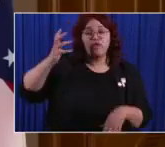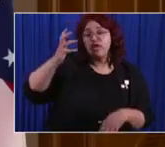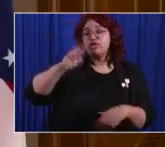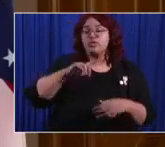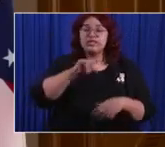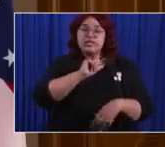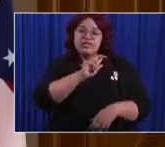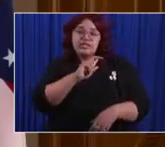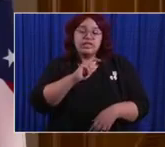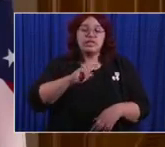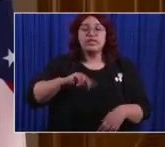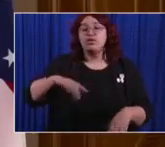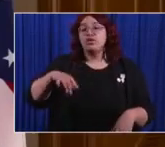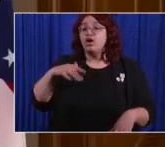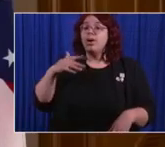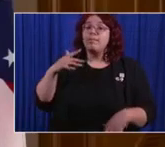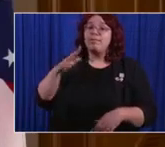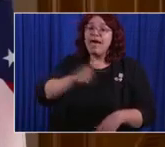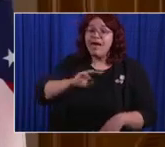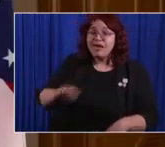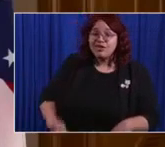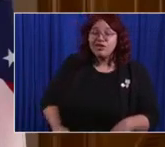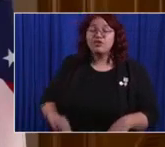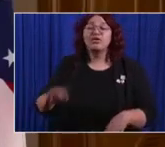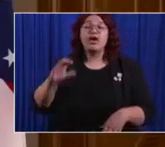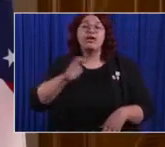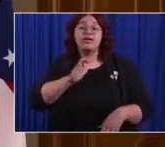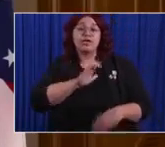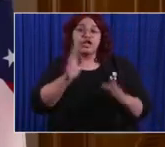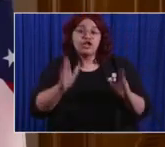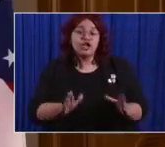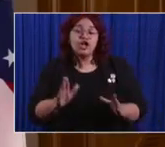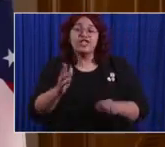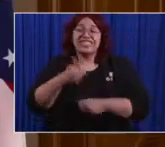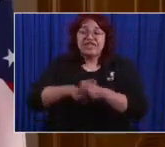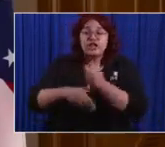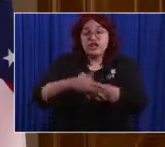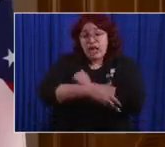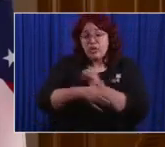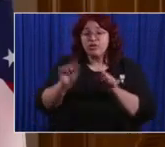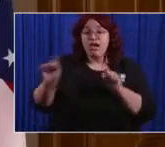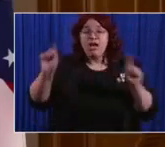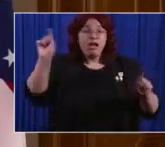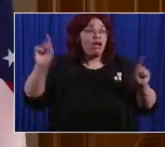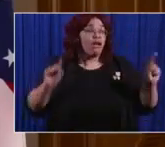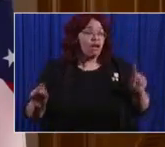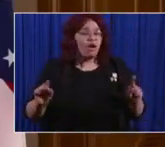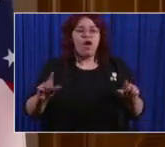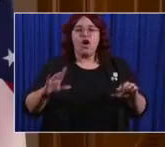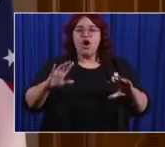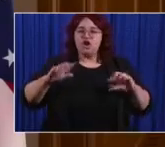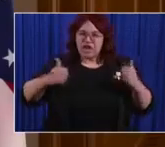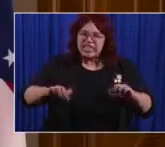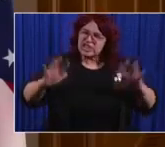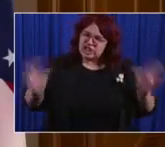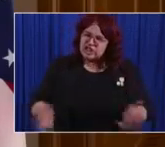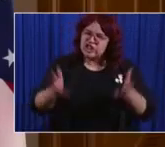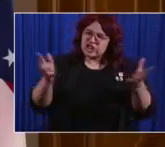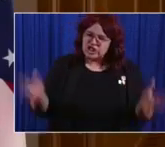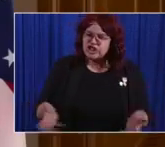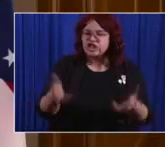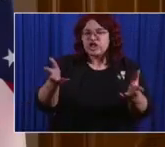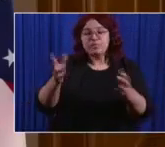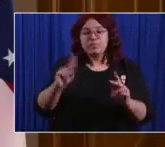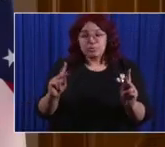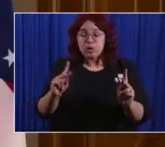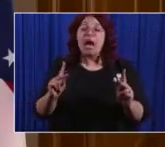mayors, local county commissioners, all working every single day to make the vaccine available. And what we have done is